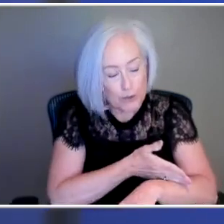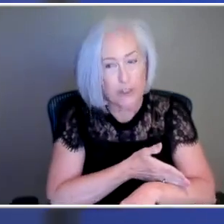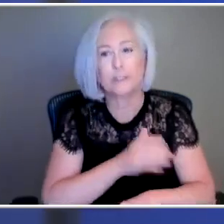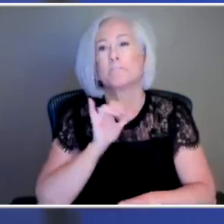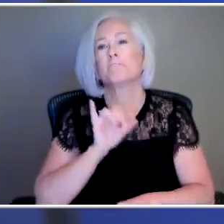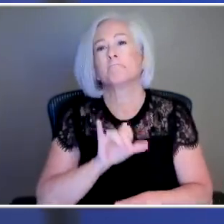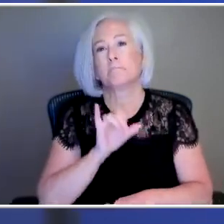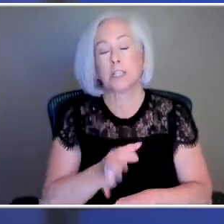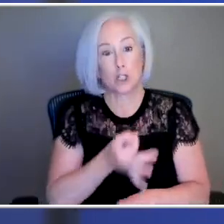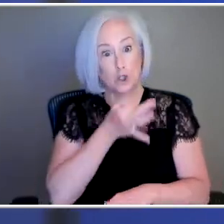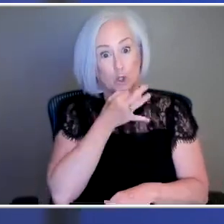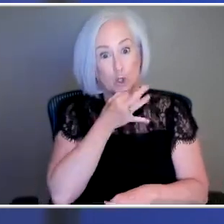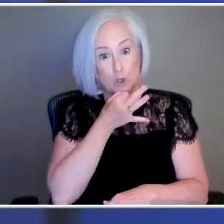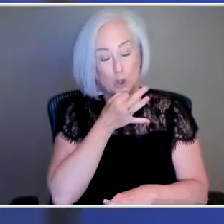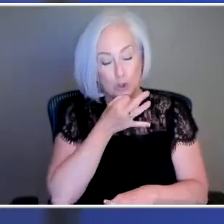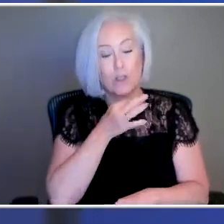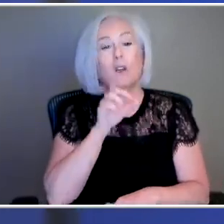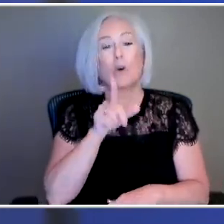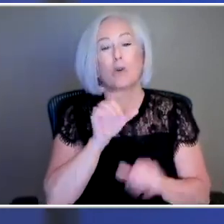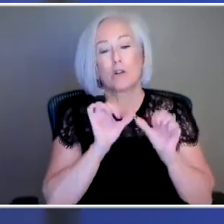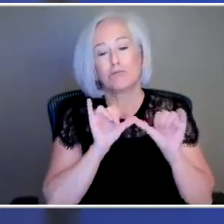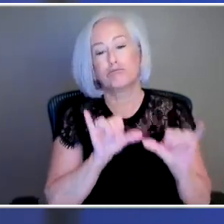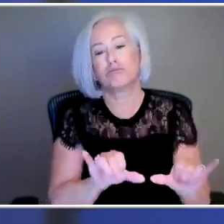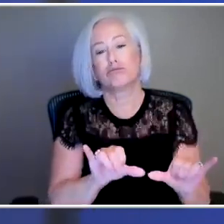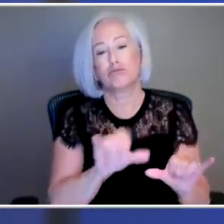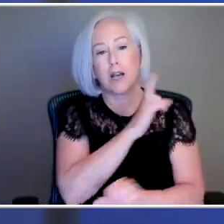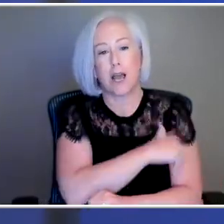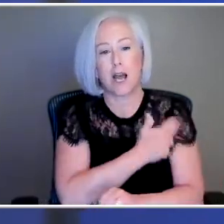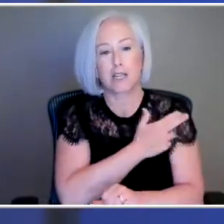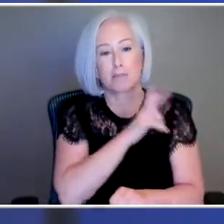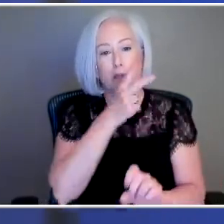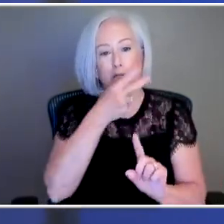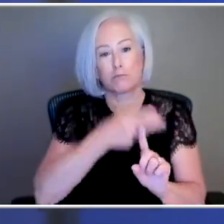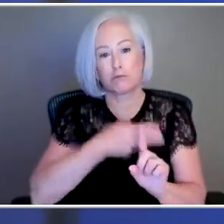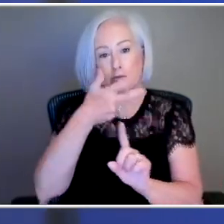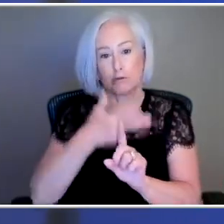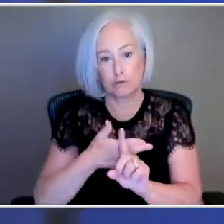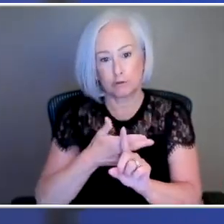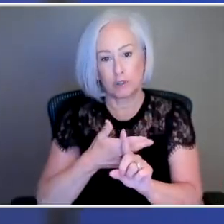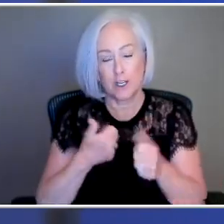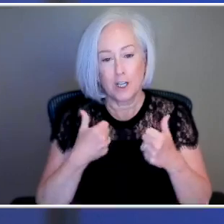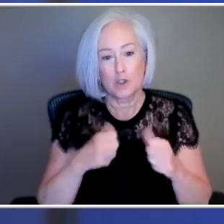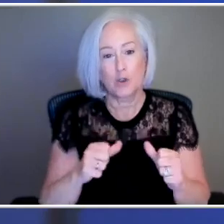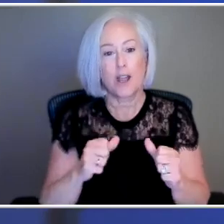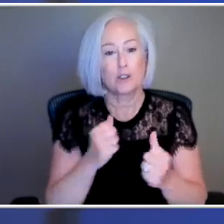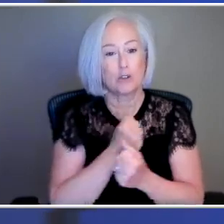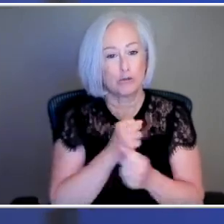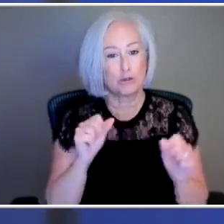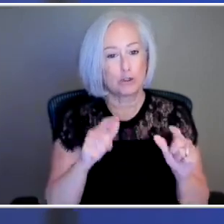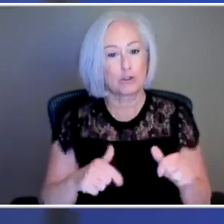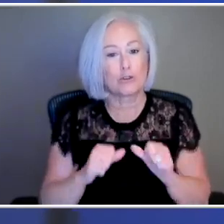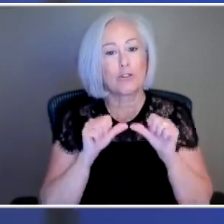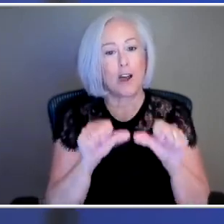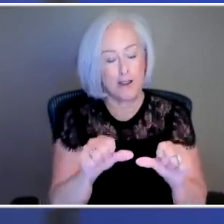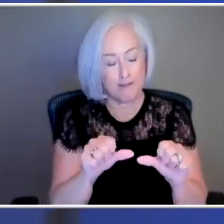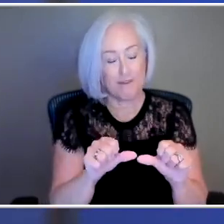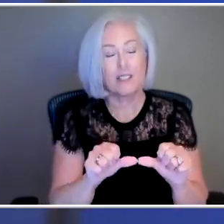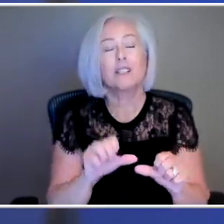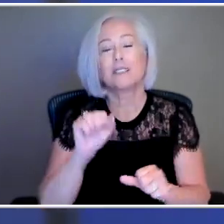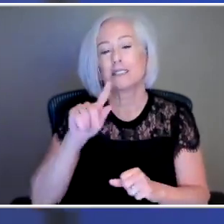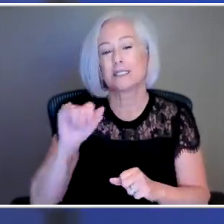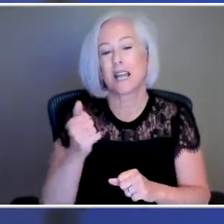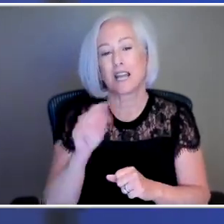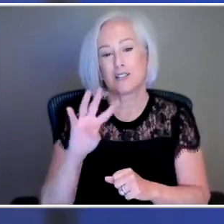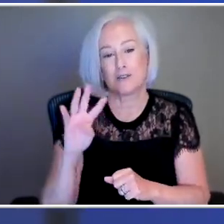in the hospital trying to survive a stage 4 cancer diagnosis. He did survive, thanks in part to the